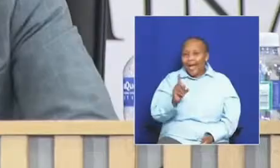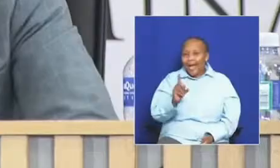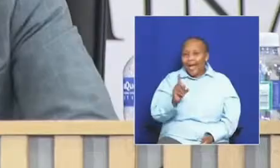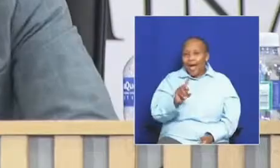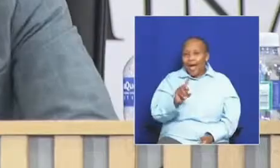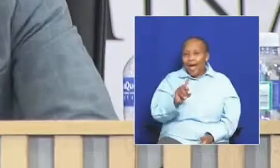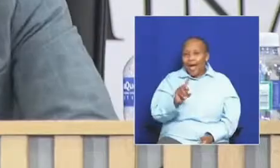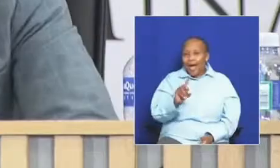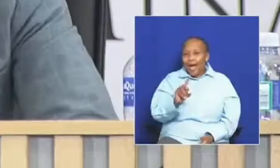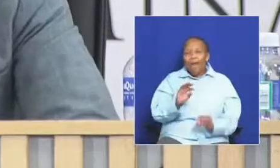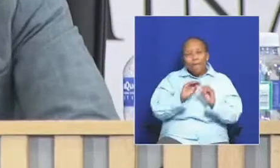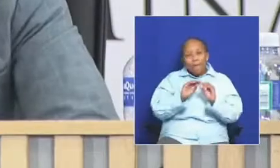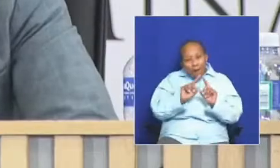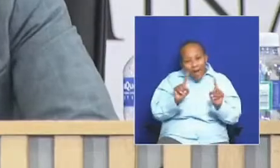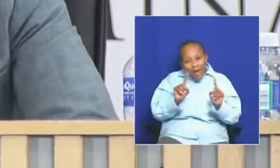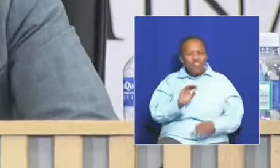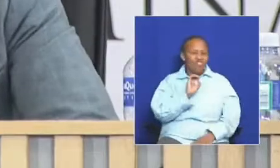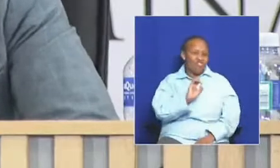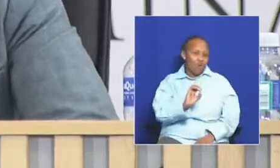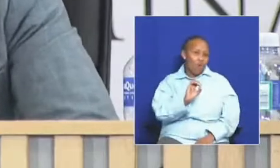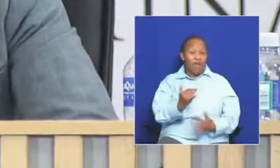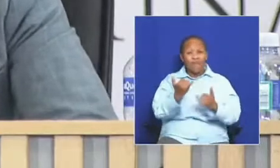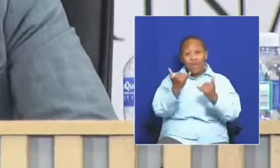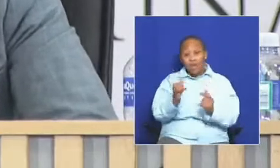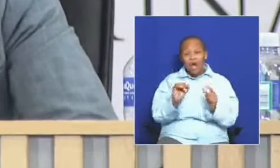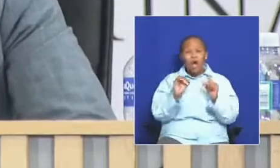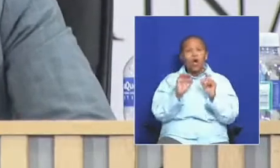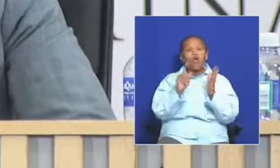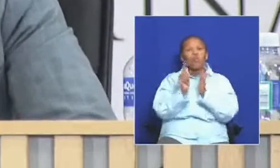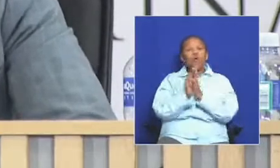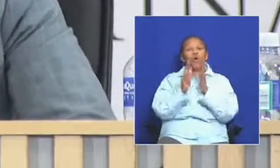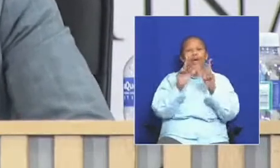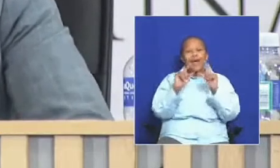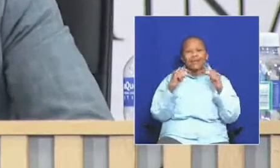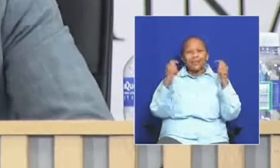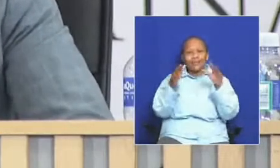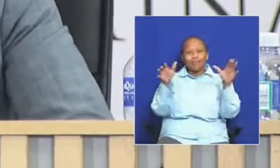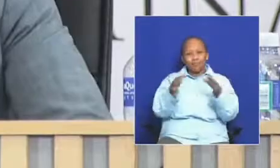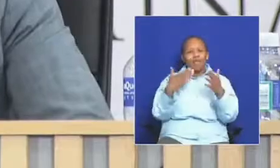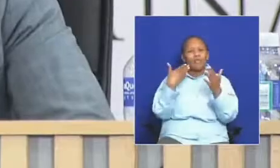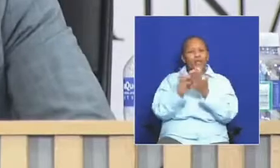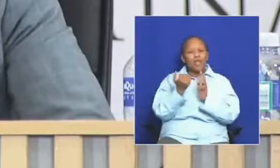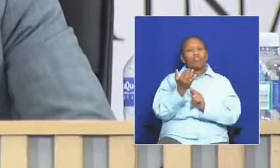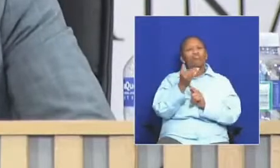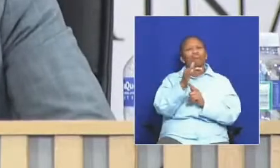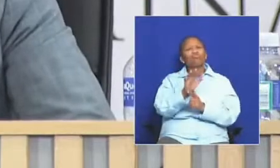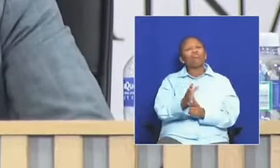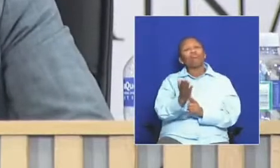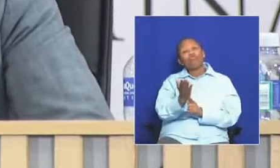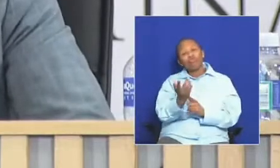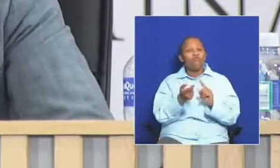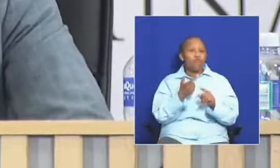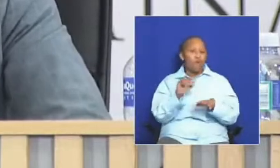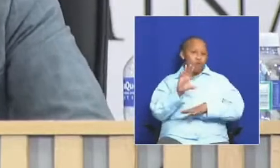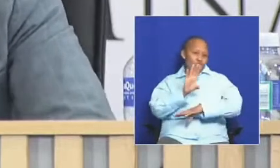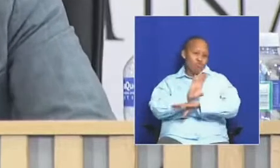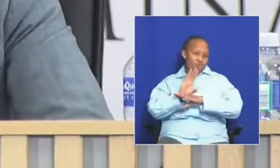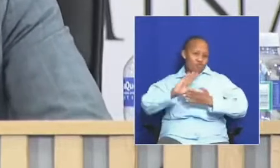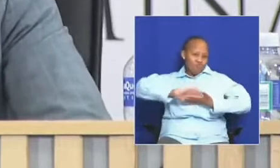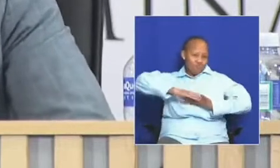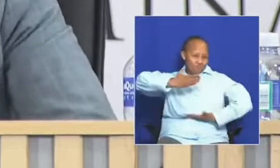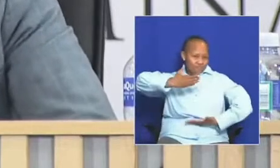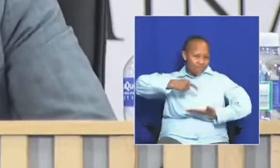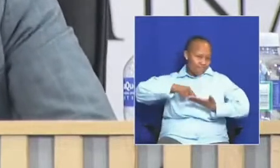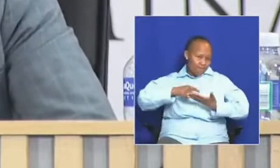to show it to you on the computer, or we can, I don't know if they can print that, I don't know how or we can show